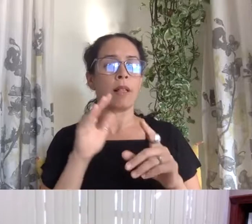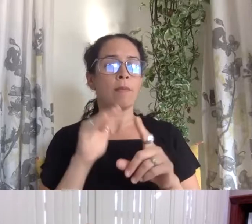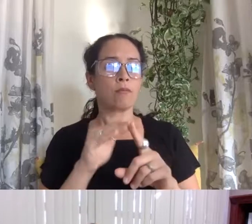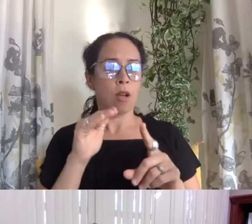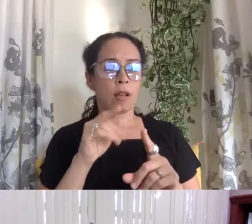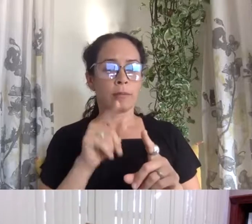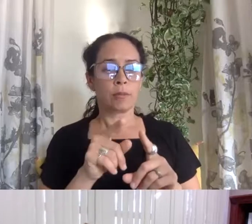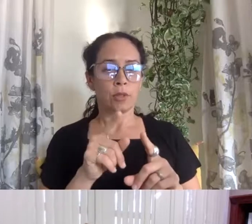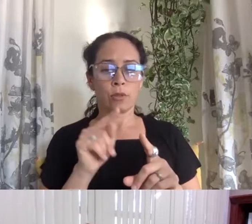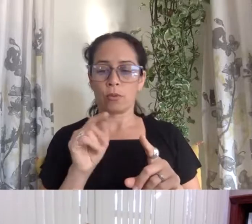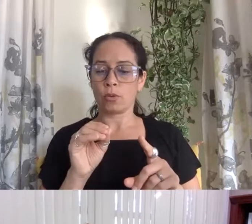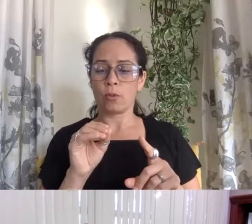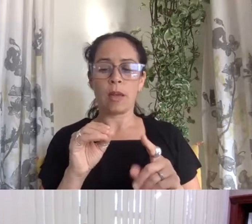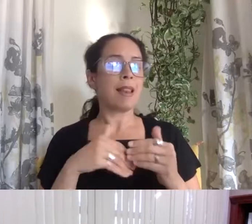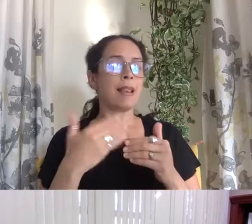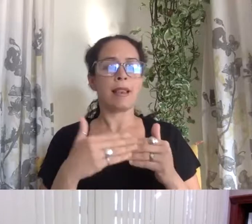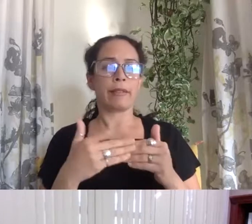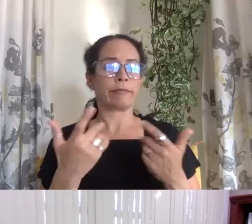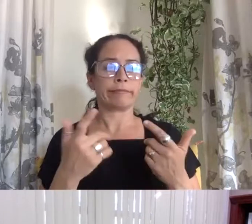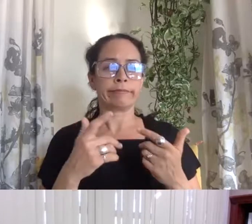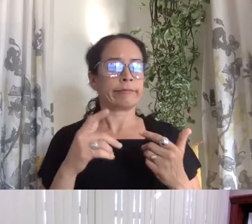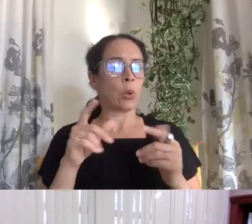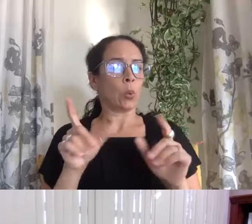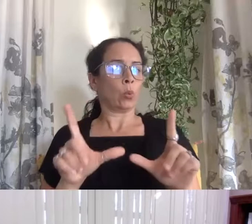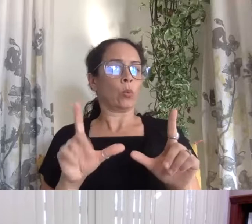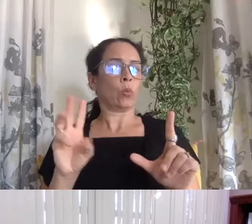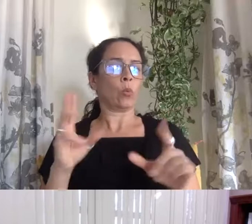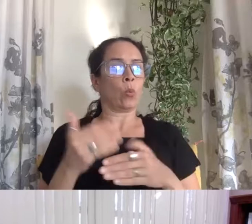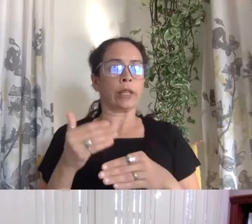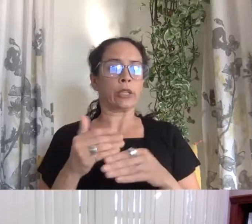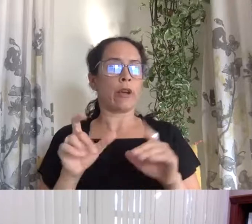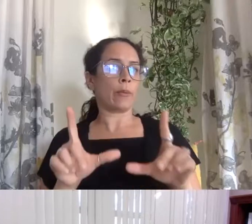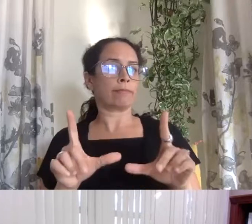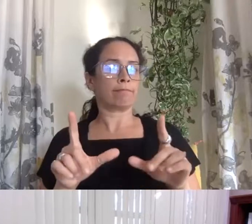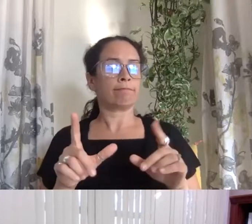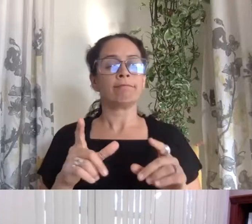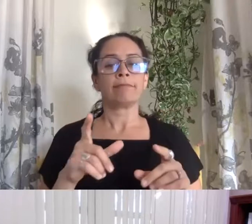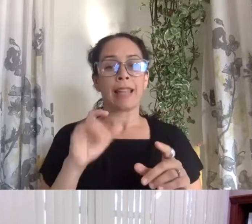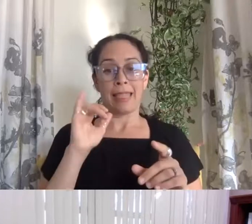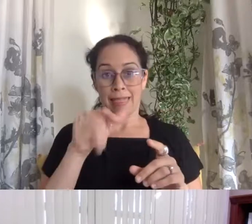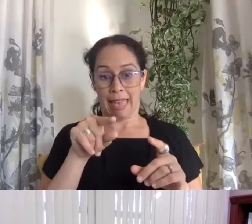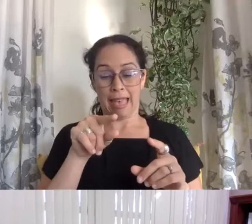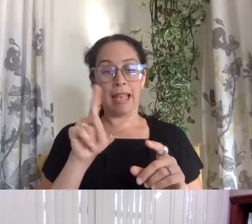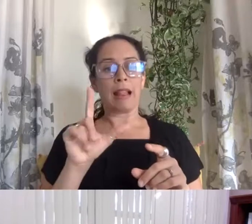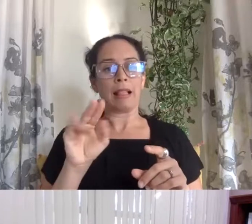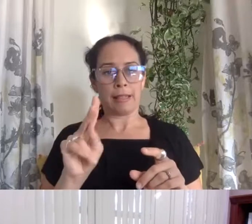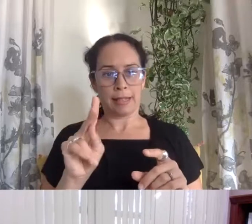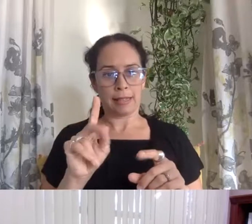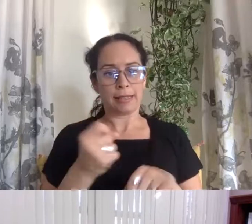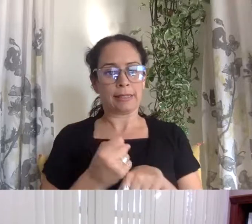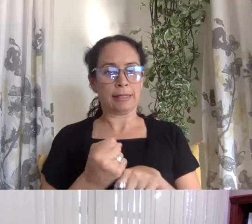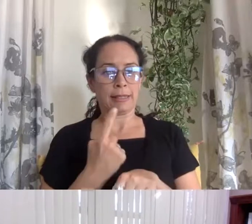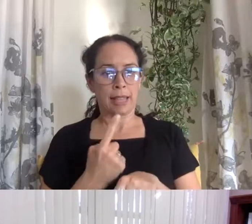another window, and that will trigger a link to be sent to